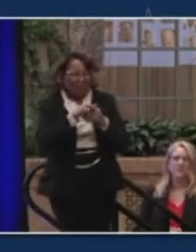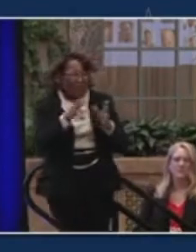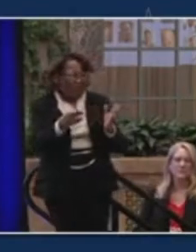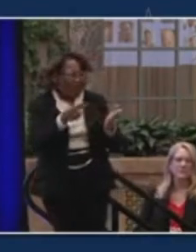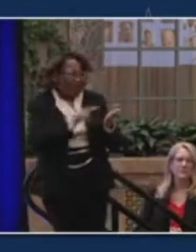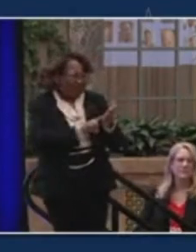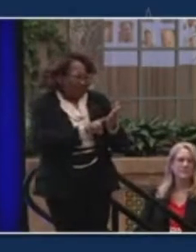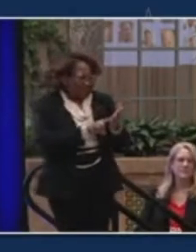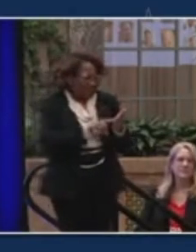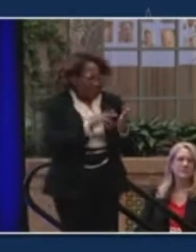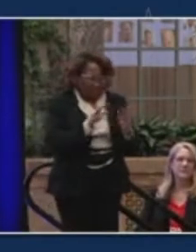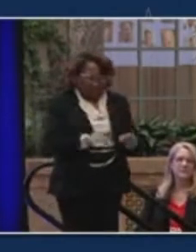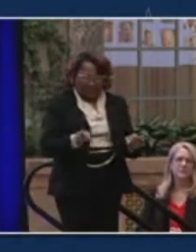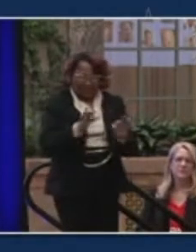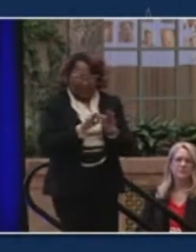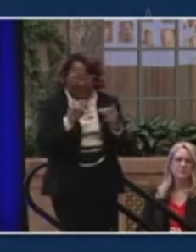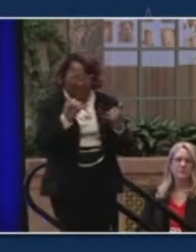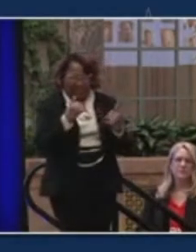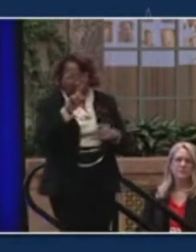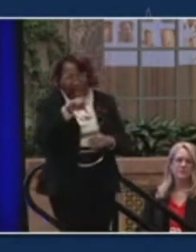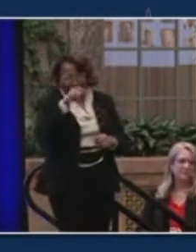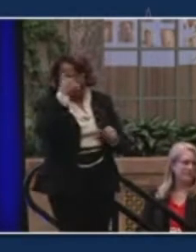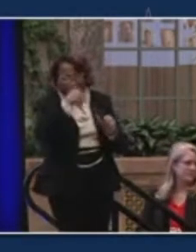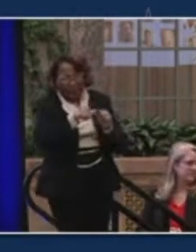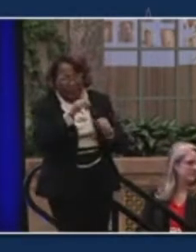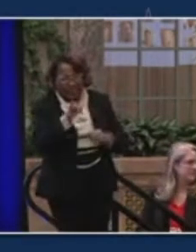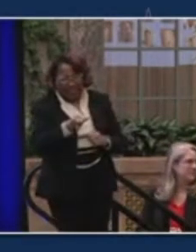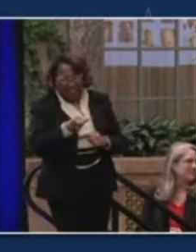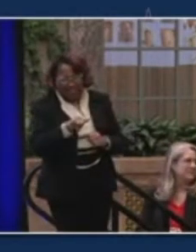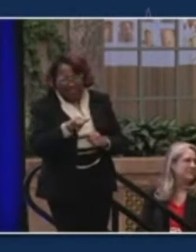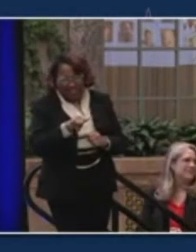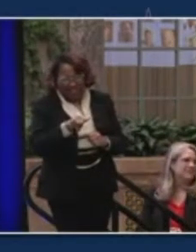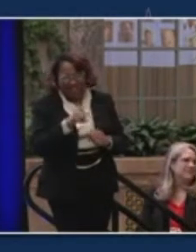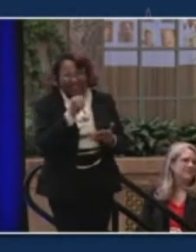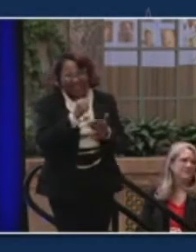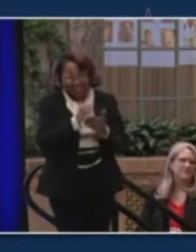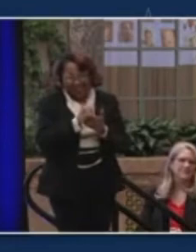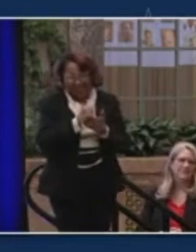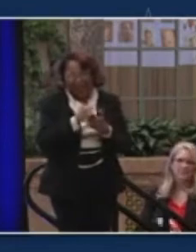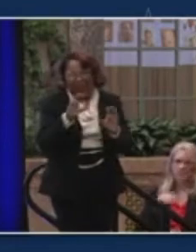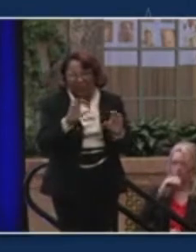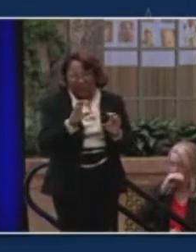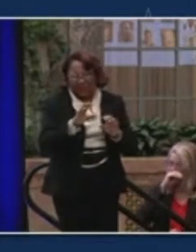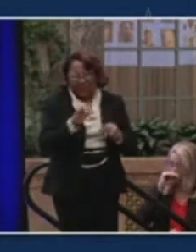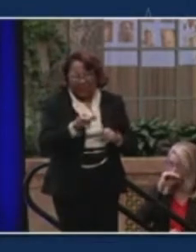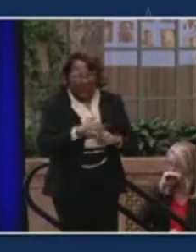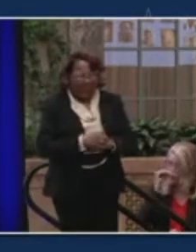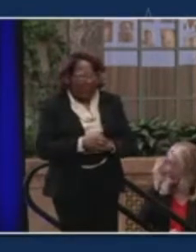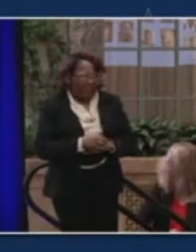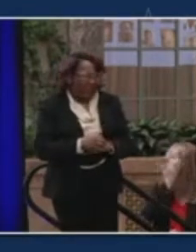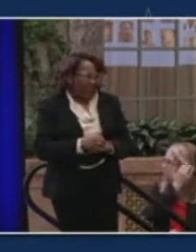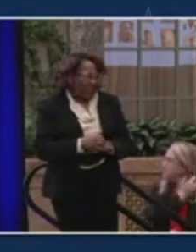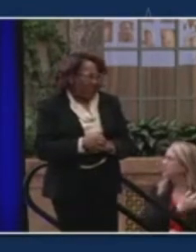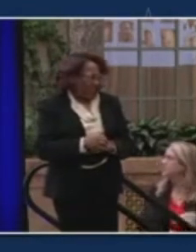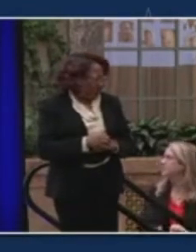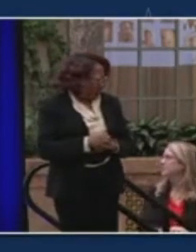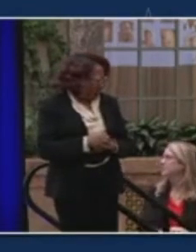attack right now. We need to remember that in memory of Harold. We really need to.